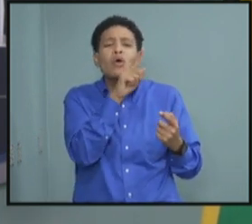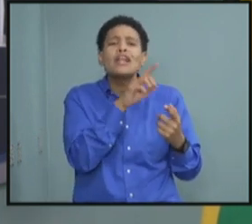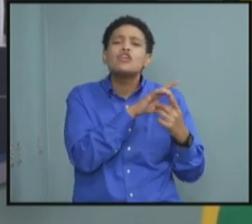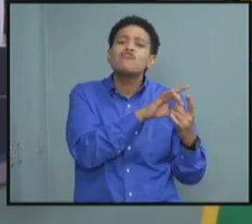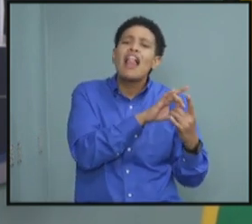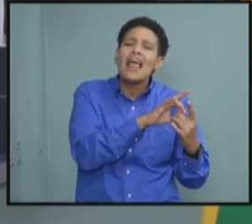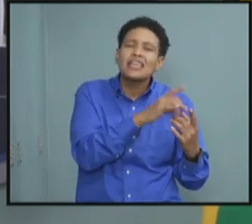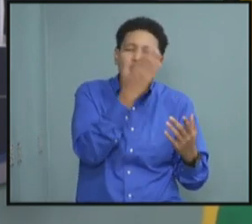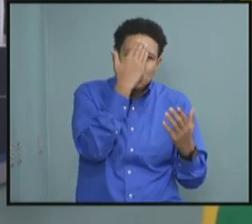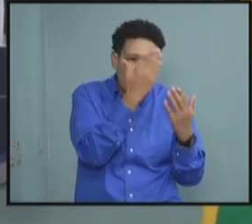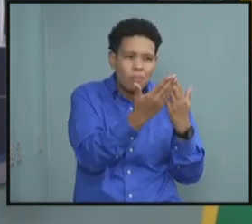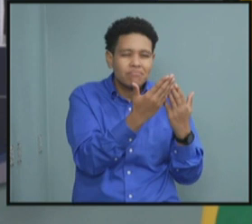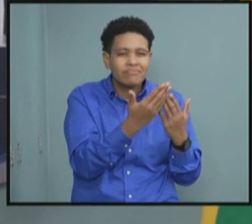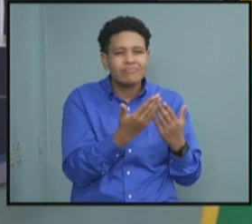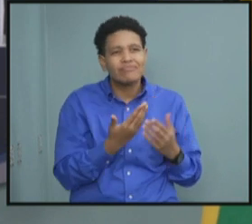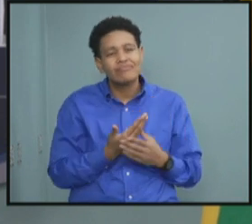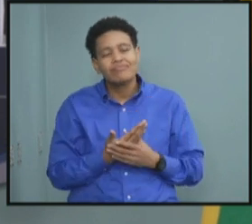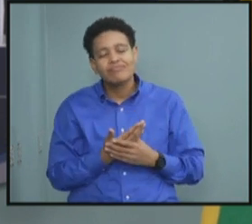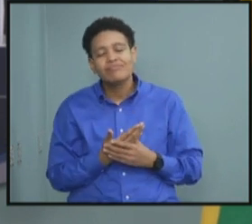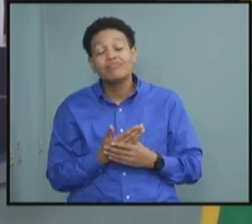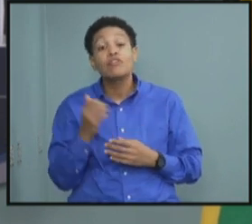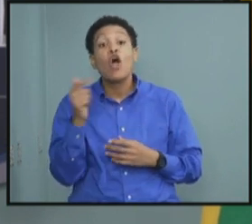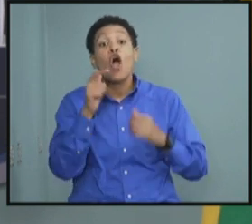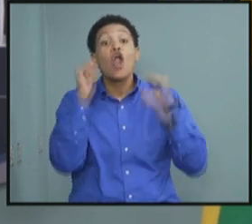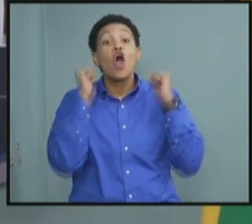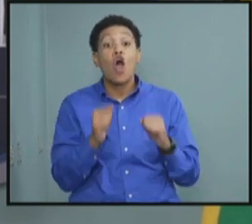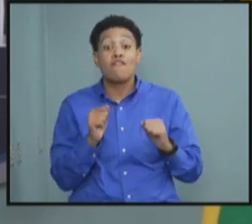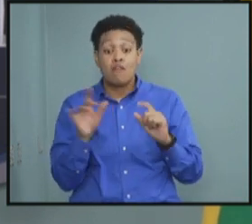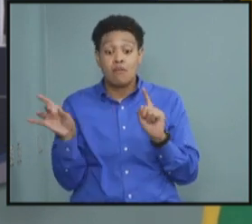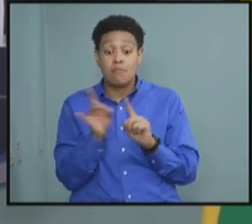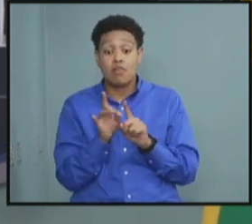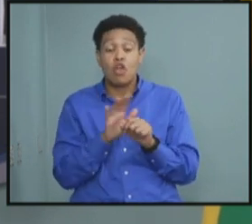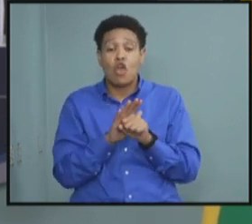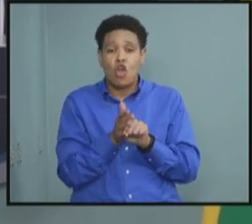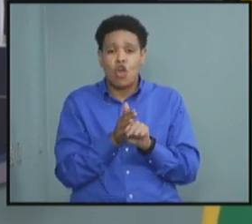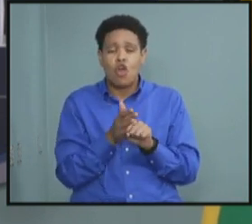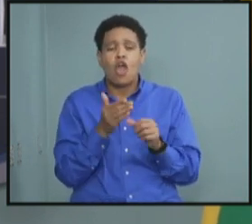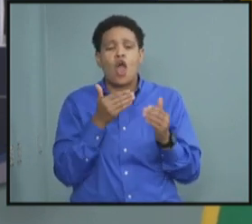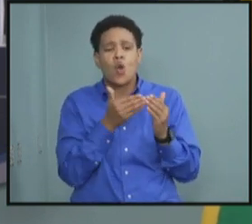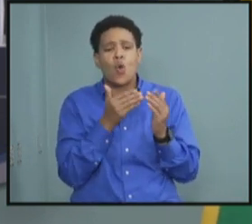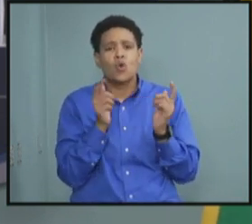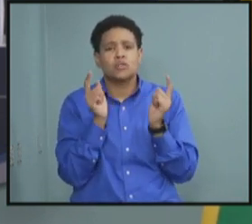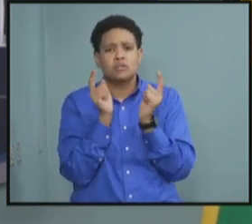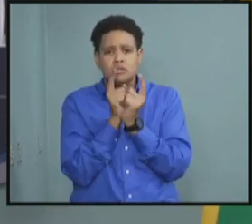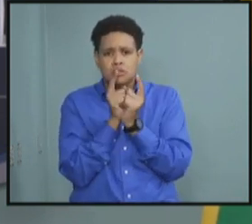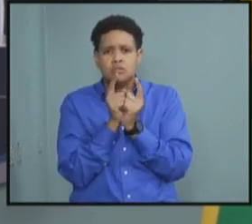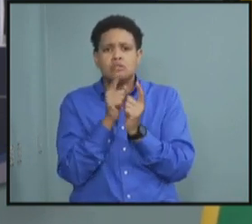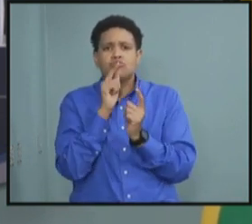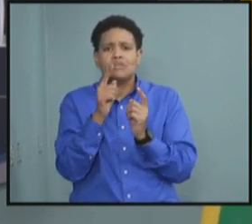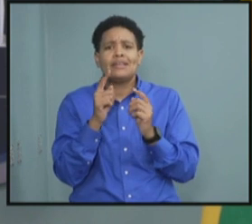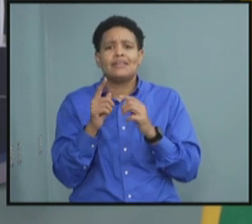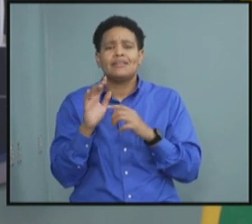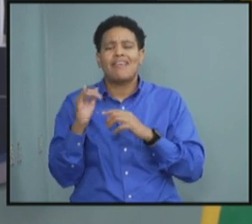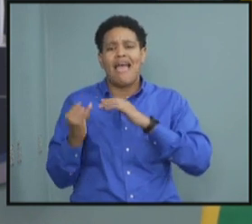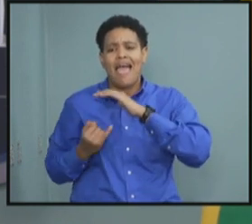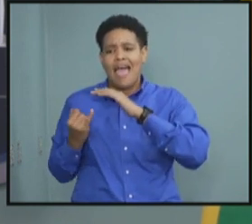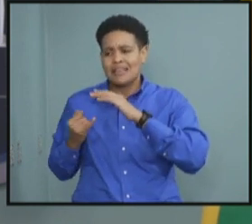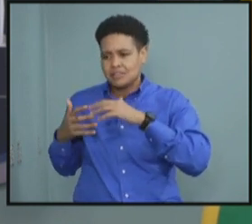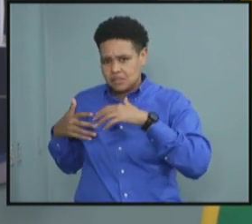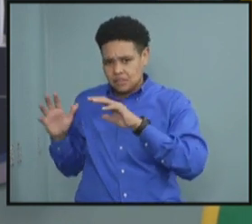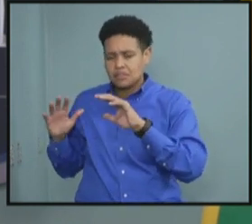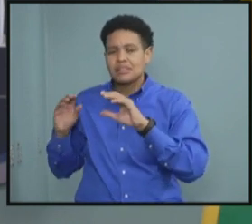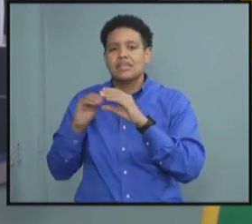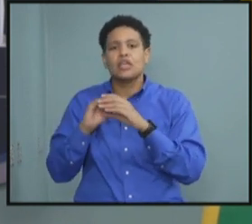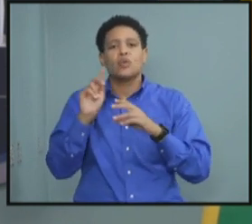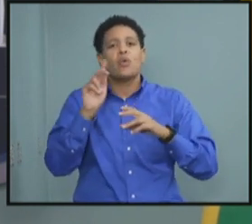related, all confirmed persons and close contacts are isolated within